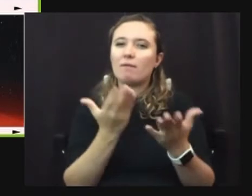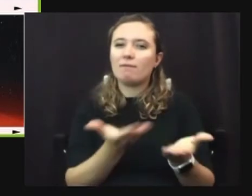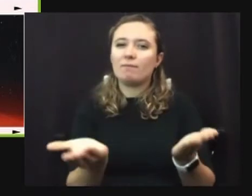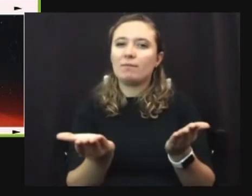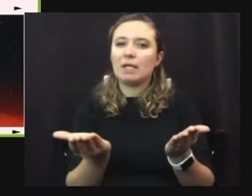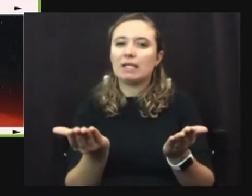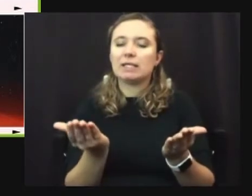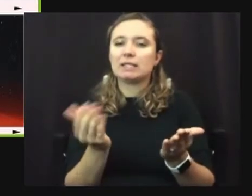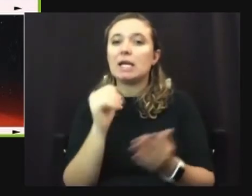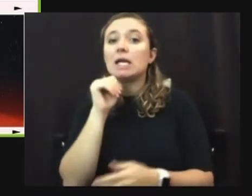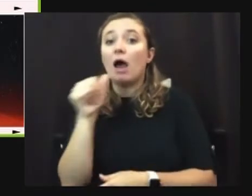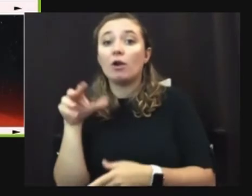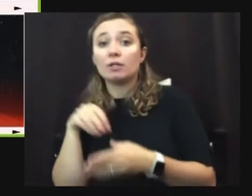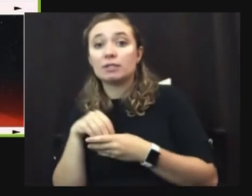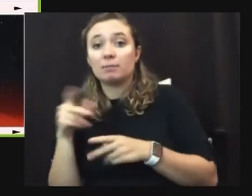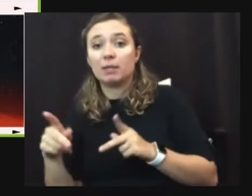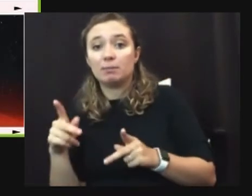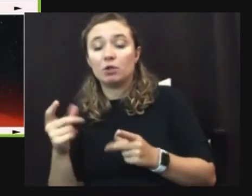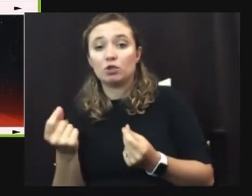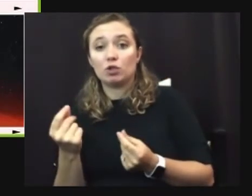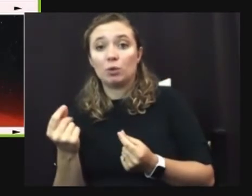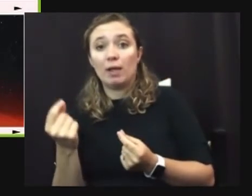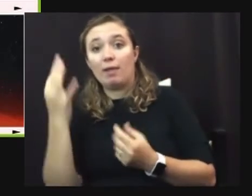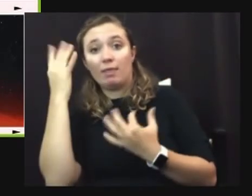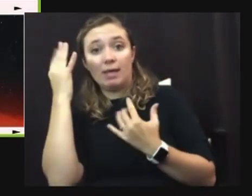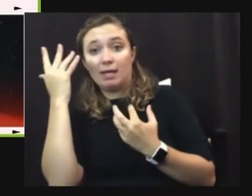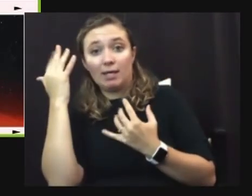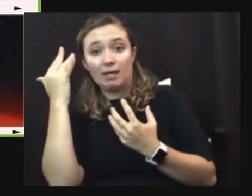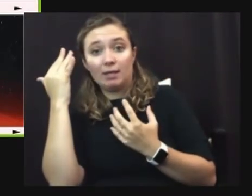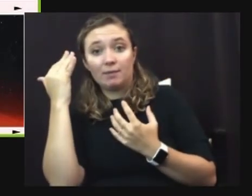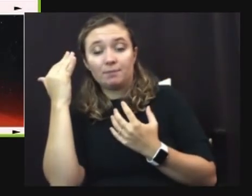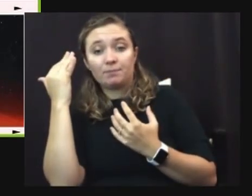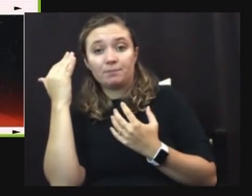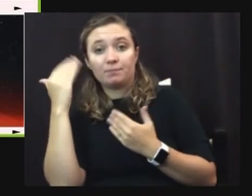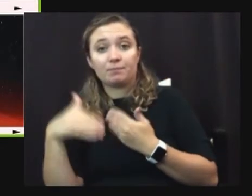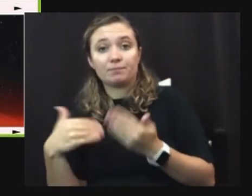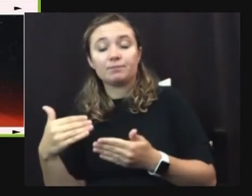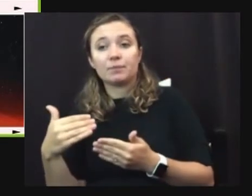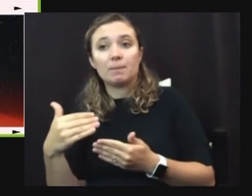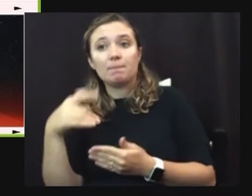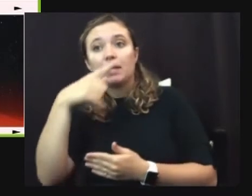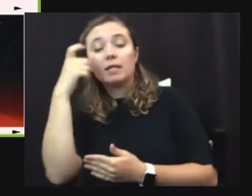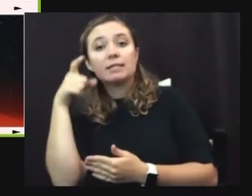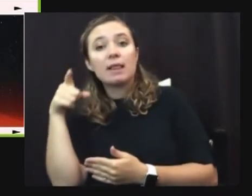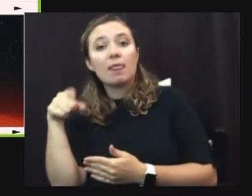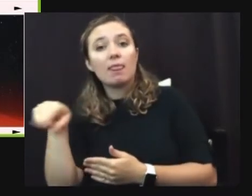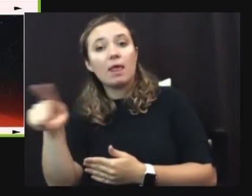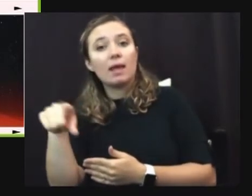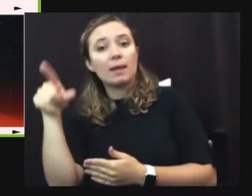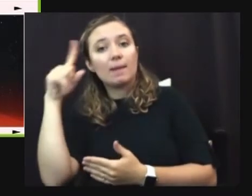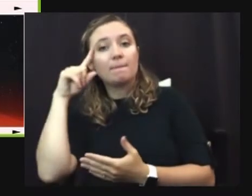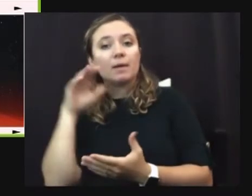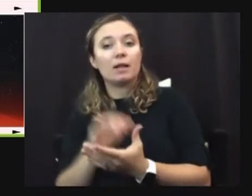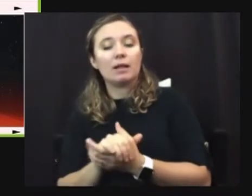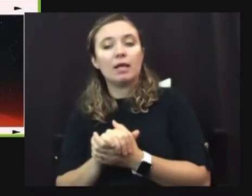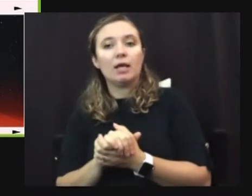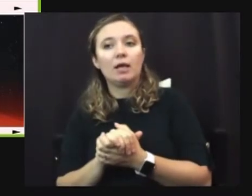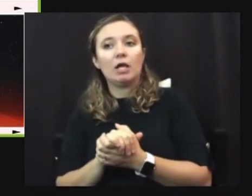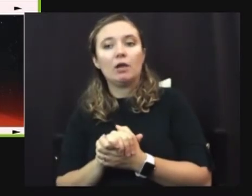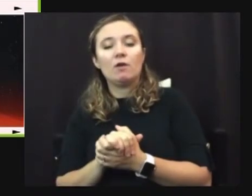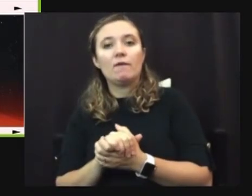non-autistic people do and think because they believe they know how we